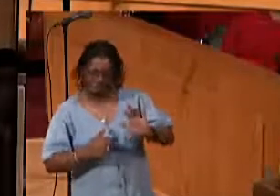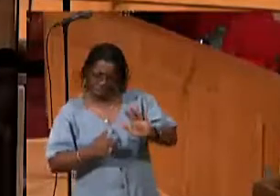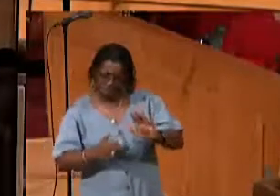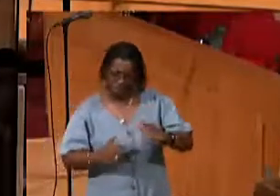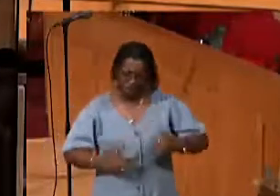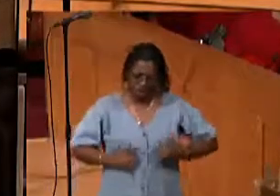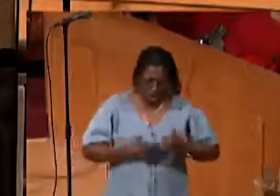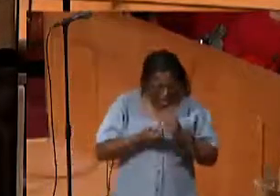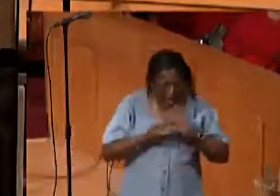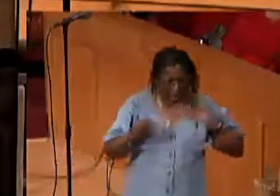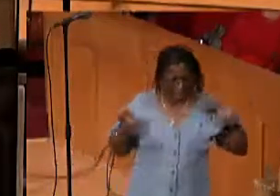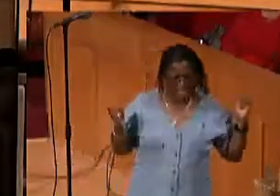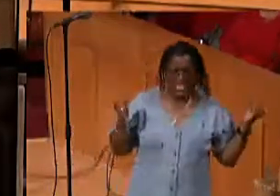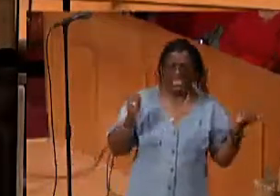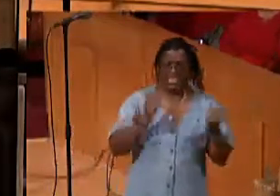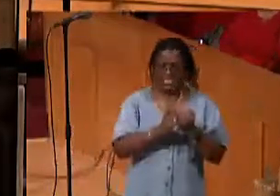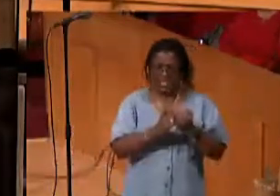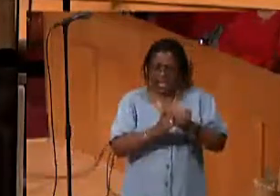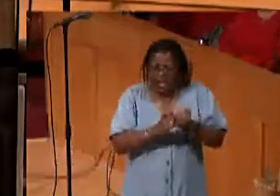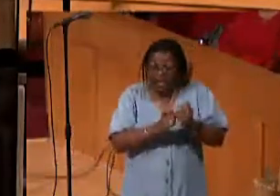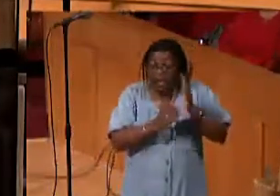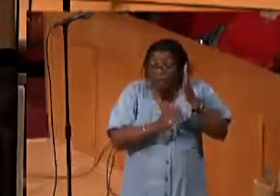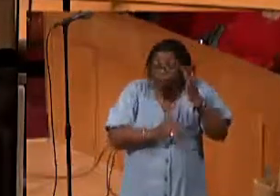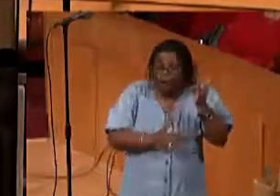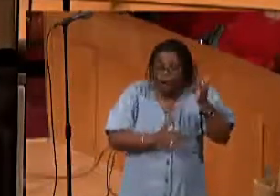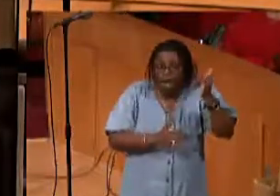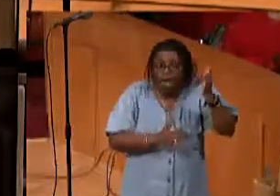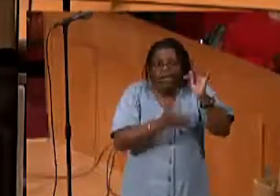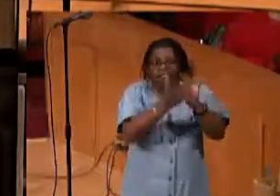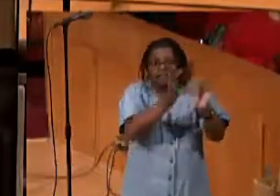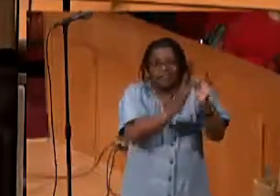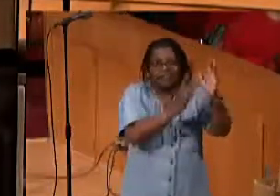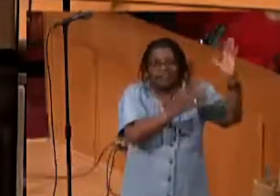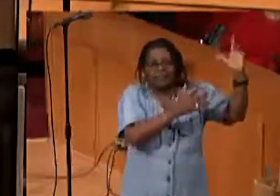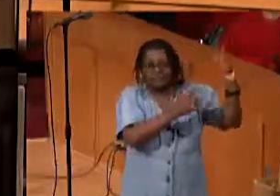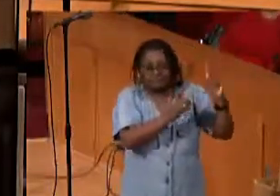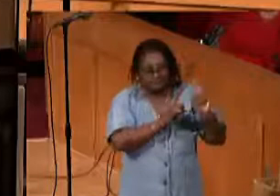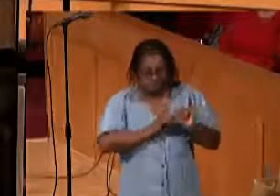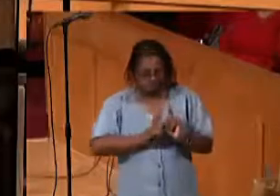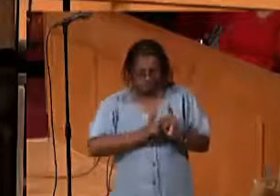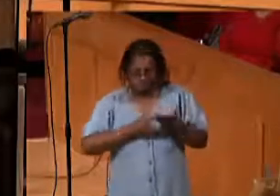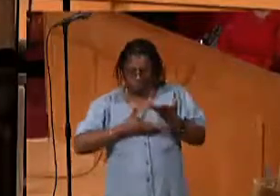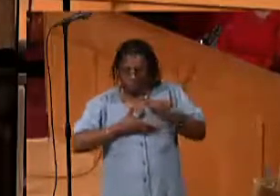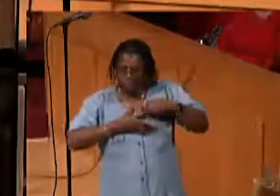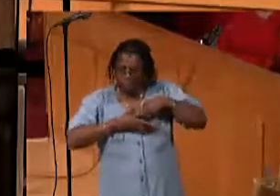since Jesus came into my life. I said, I've been changed.